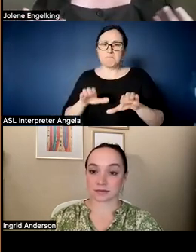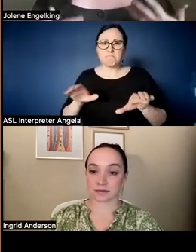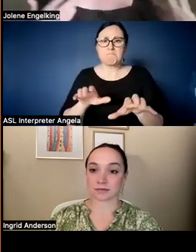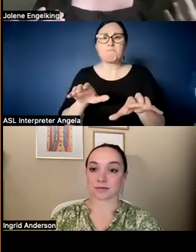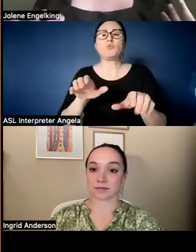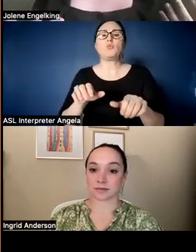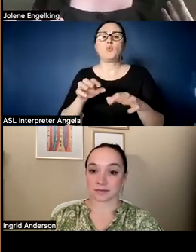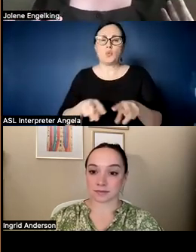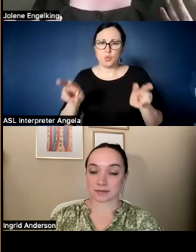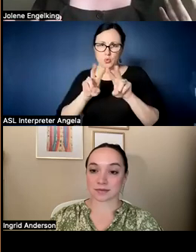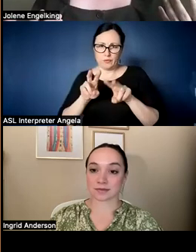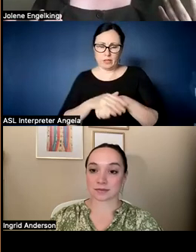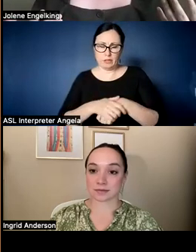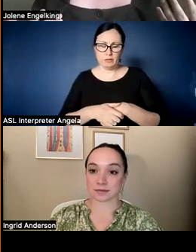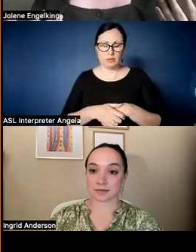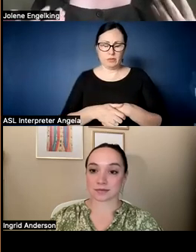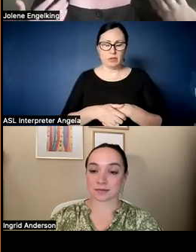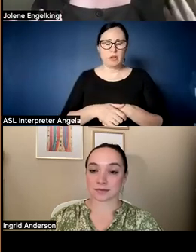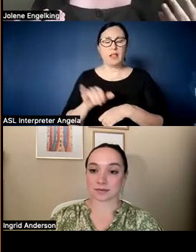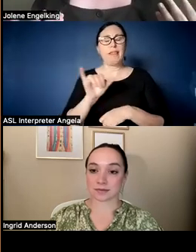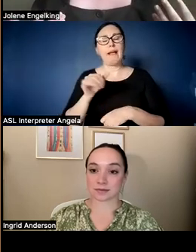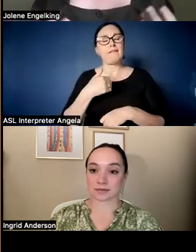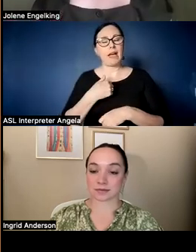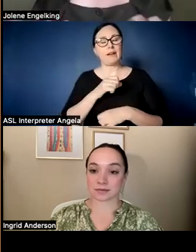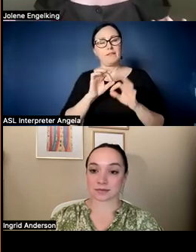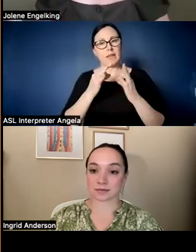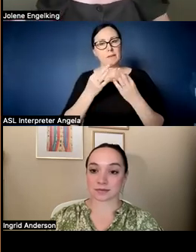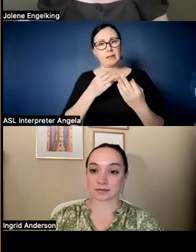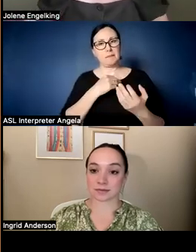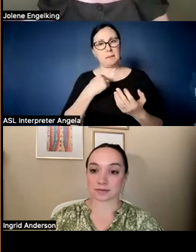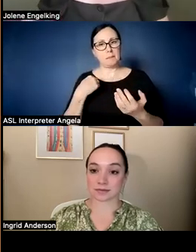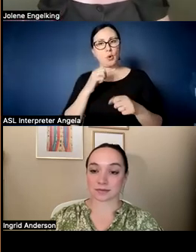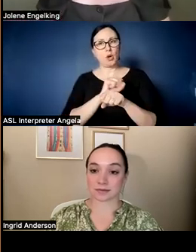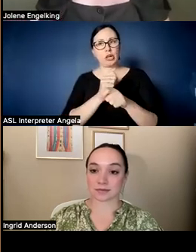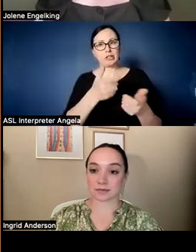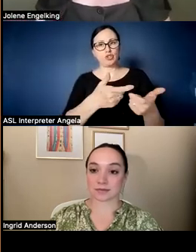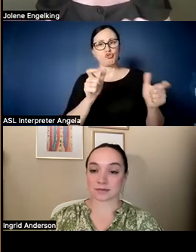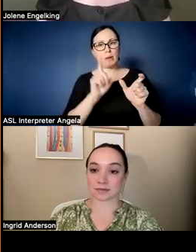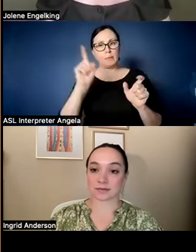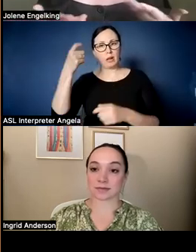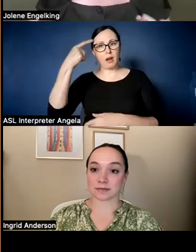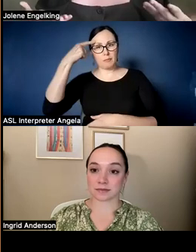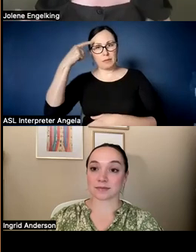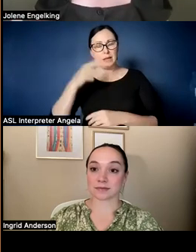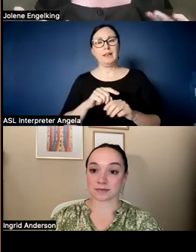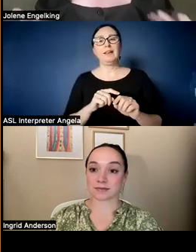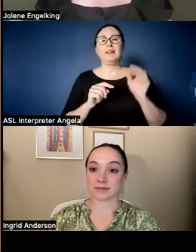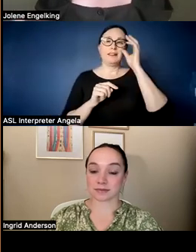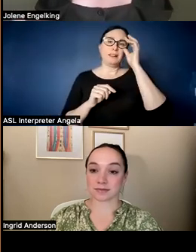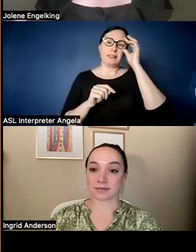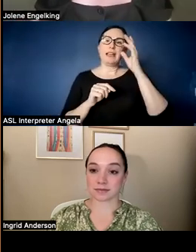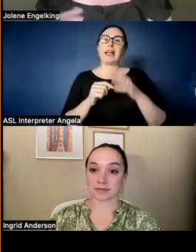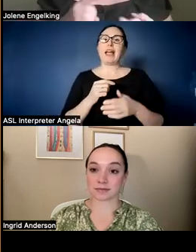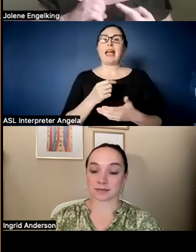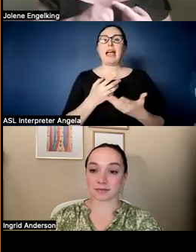member who, like worked in a tribal government before. And in watching it, you would not see that there's anything that was actually like native or tribal about